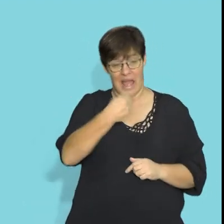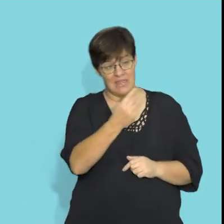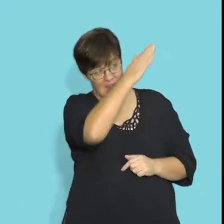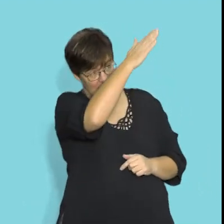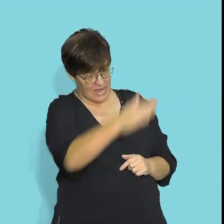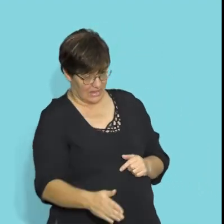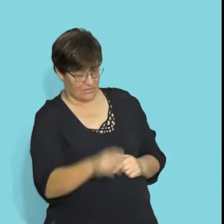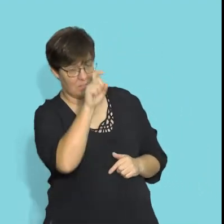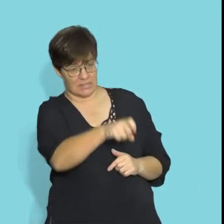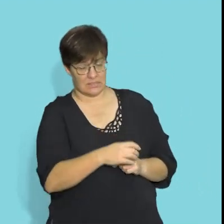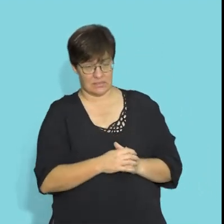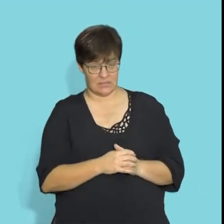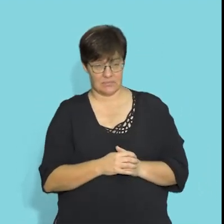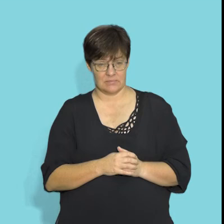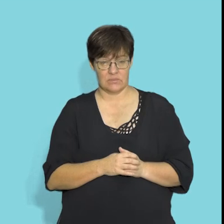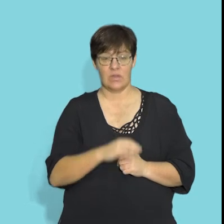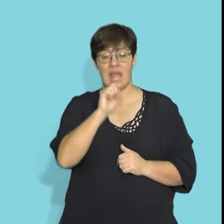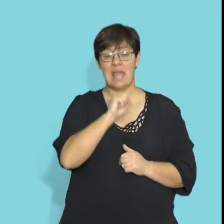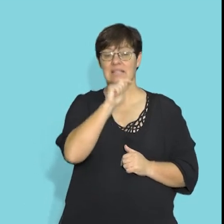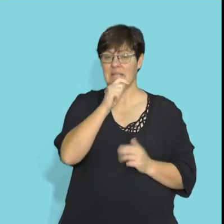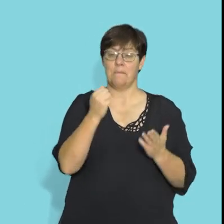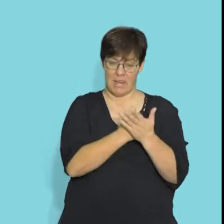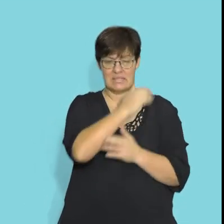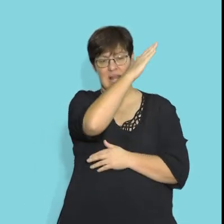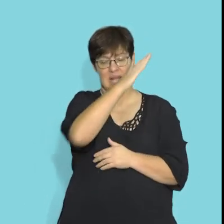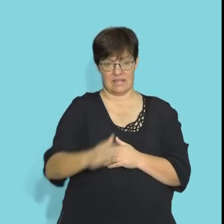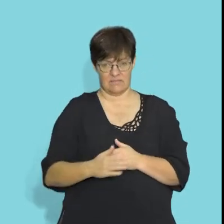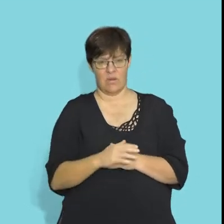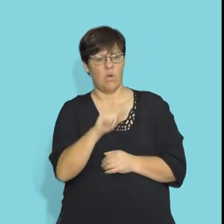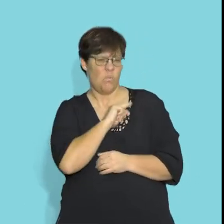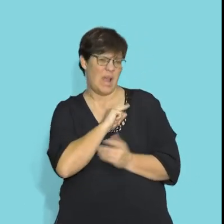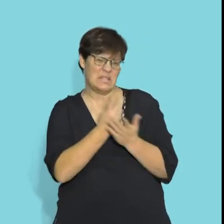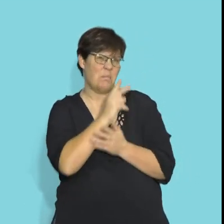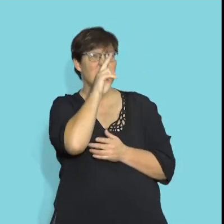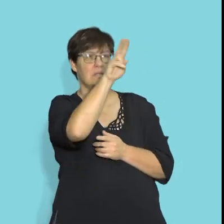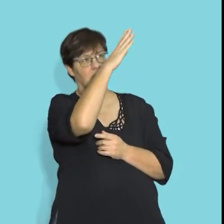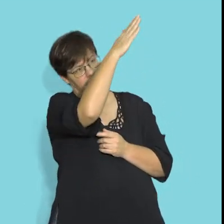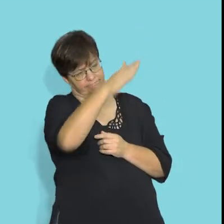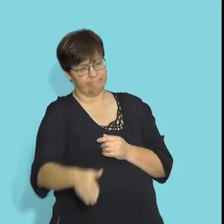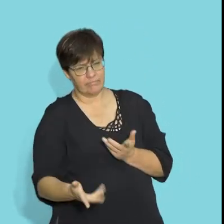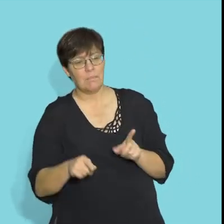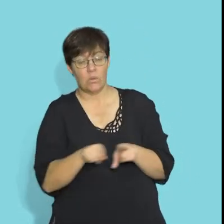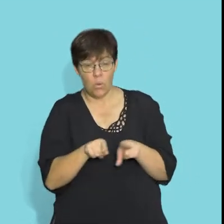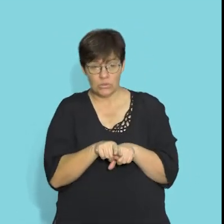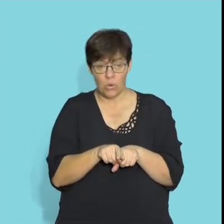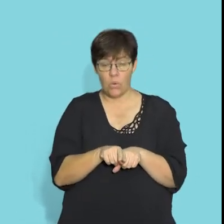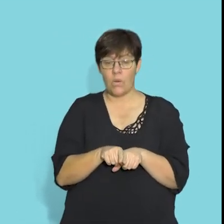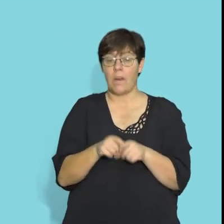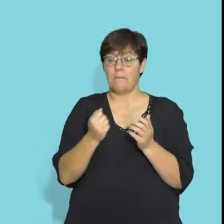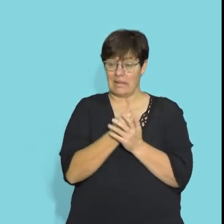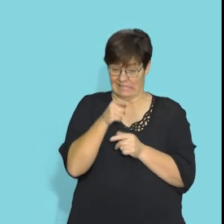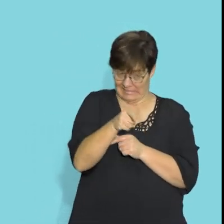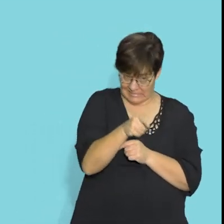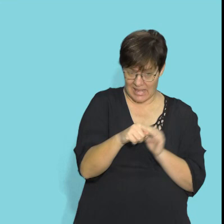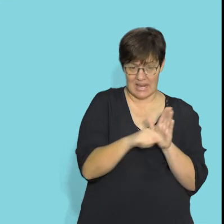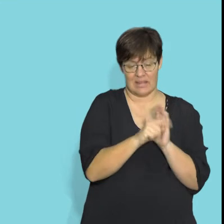the sign of my gradient of ST must be negative. First of all, because it's going down, but also because the product needs to be